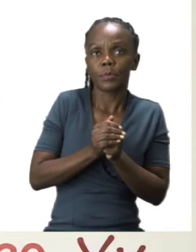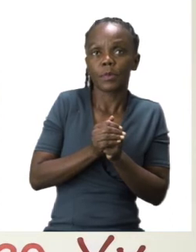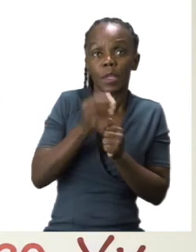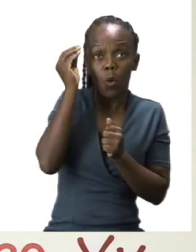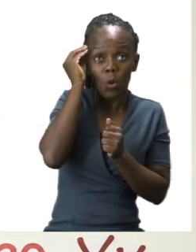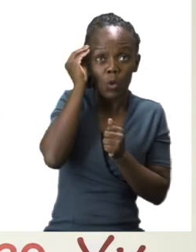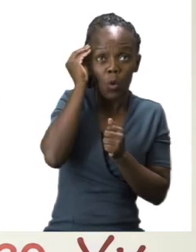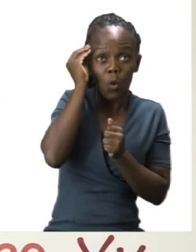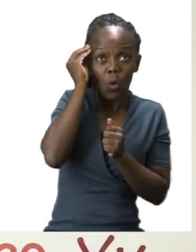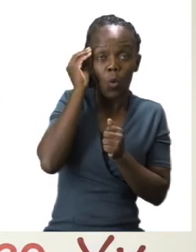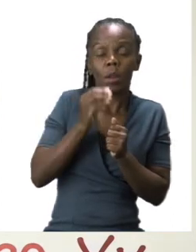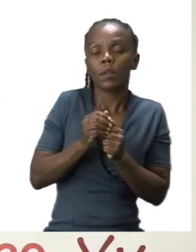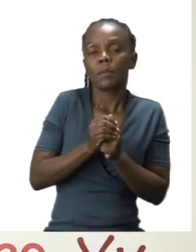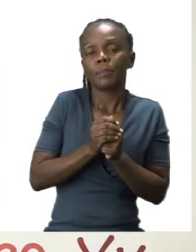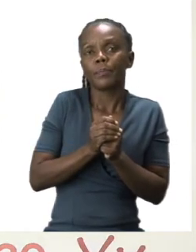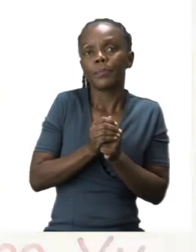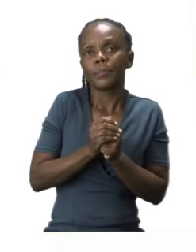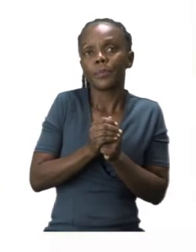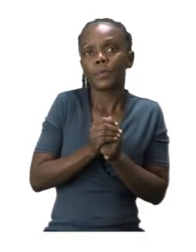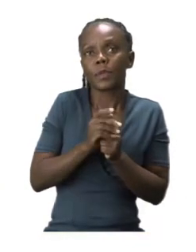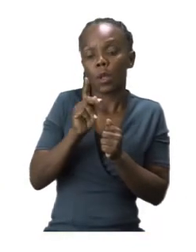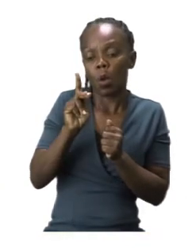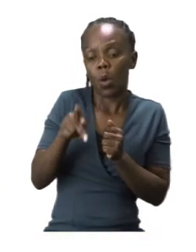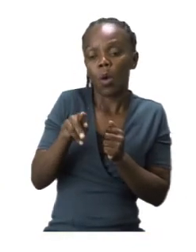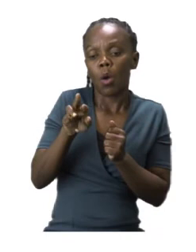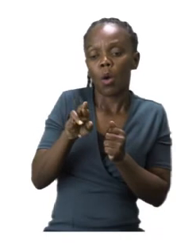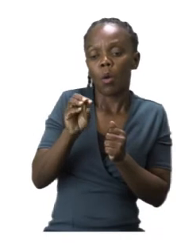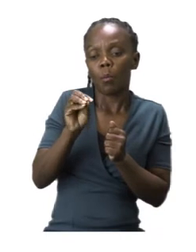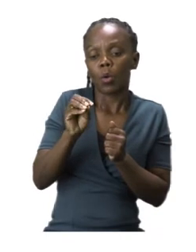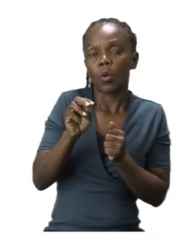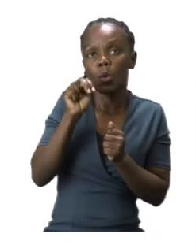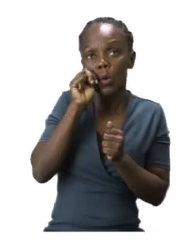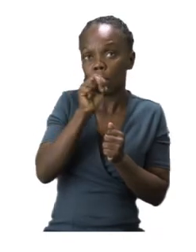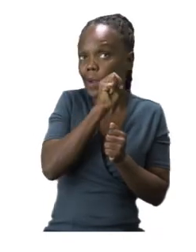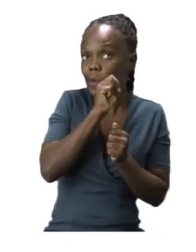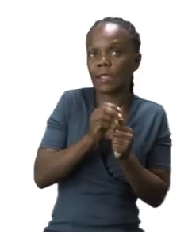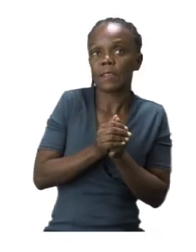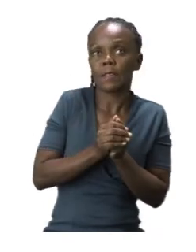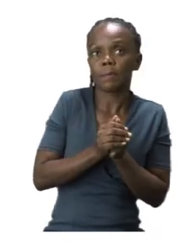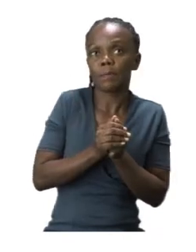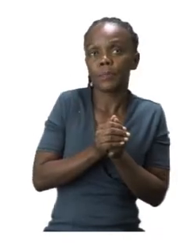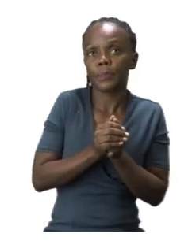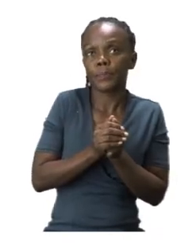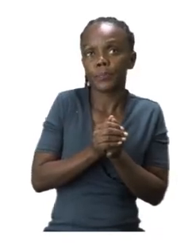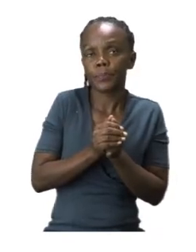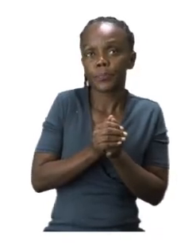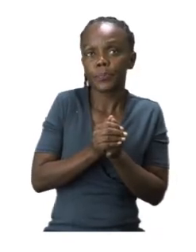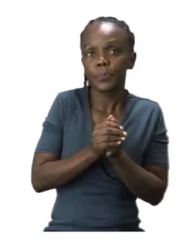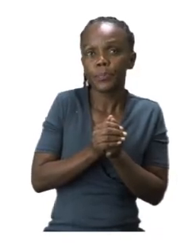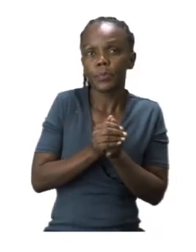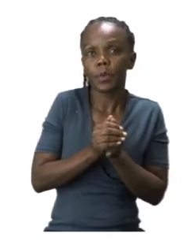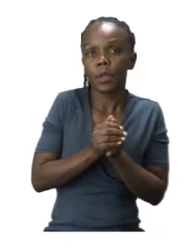take a look at our exercise again. So we want to fill in the following